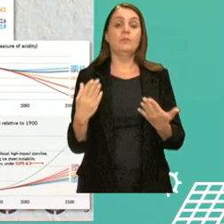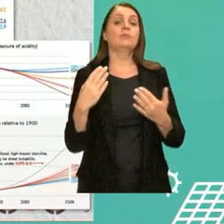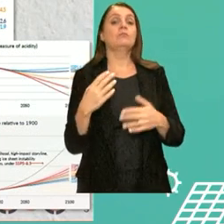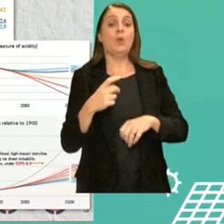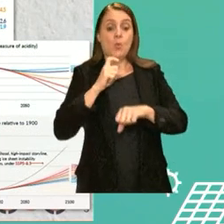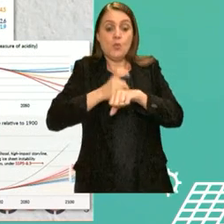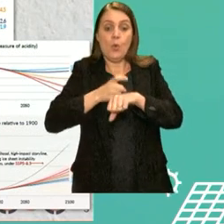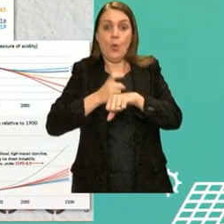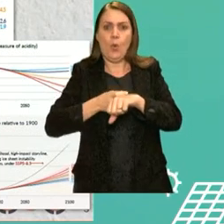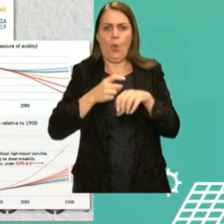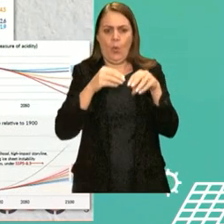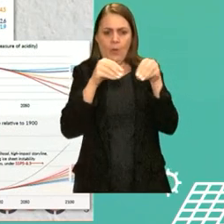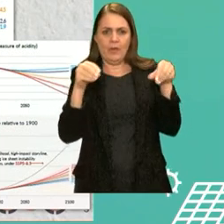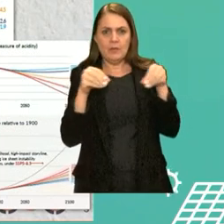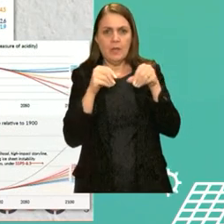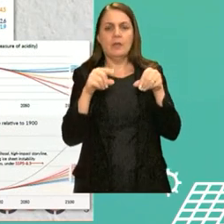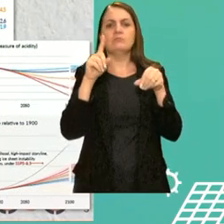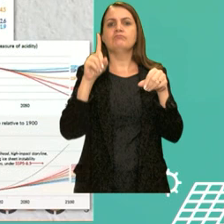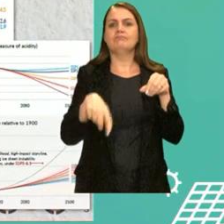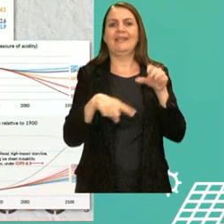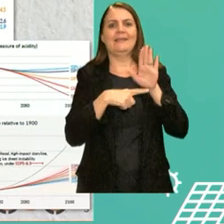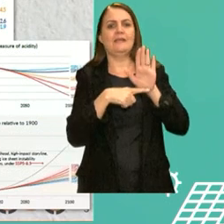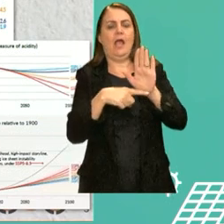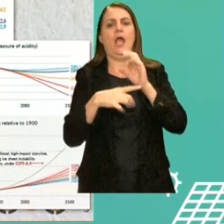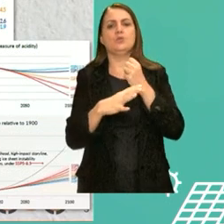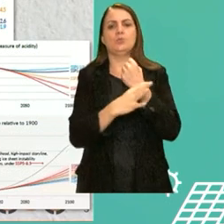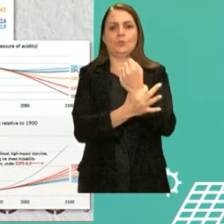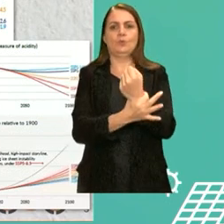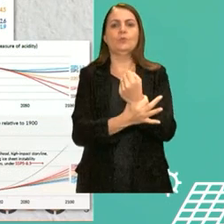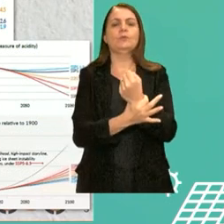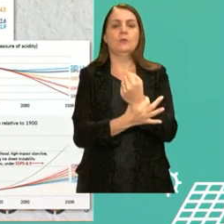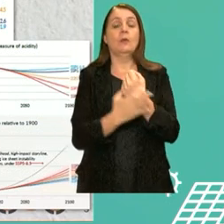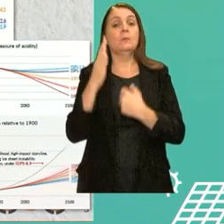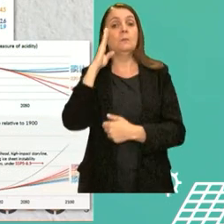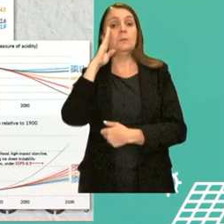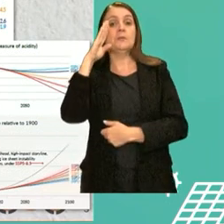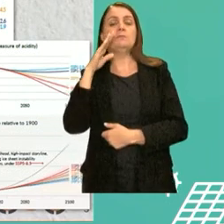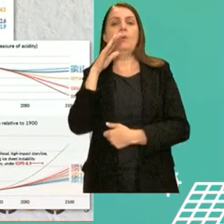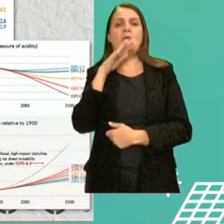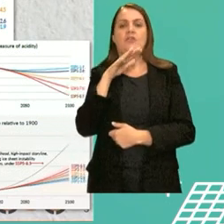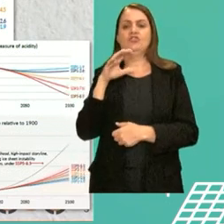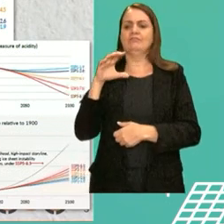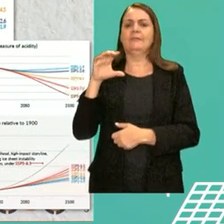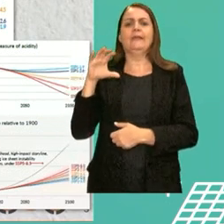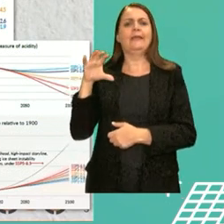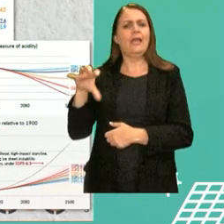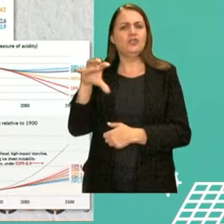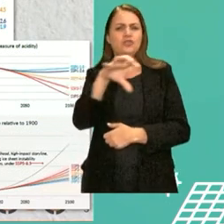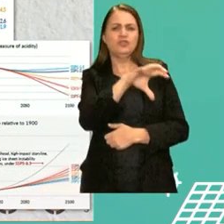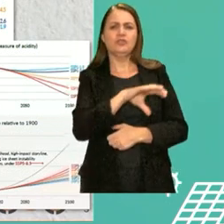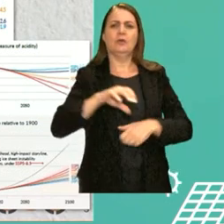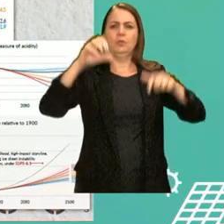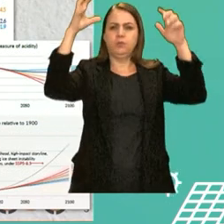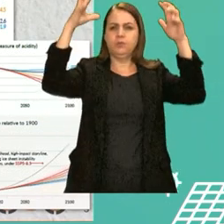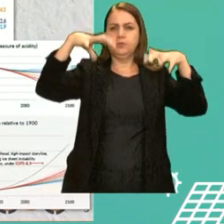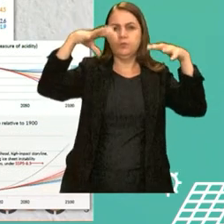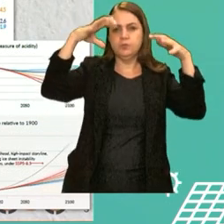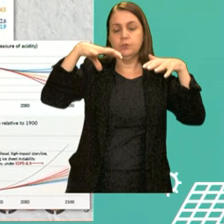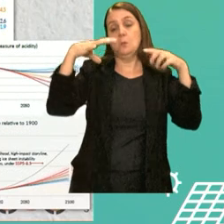extreme events, extreme winds, extreme rainfall. It's a product with a